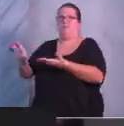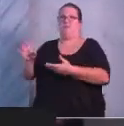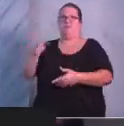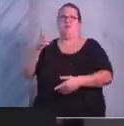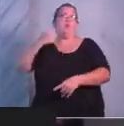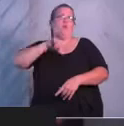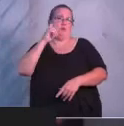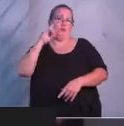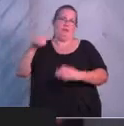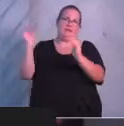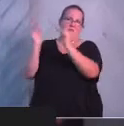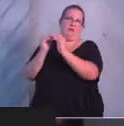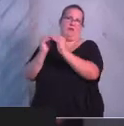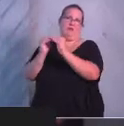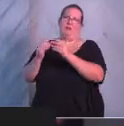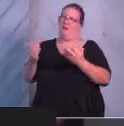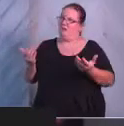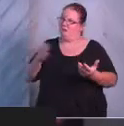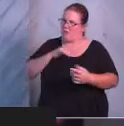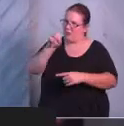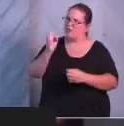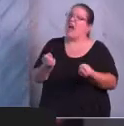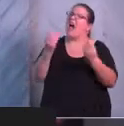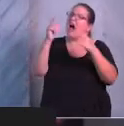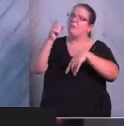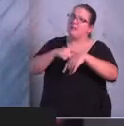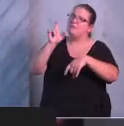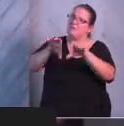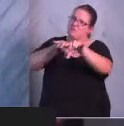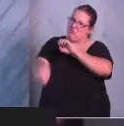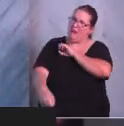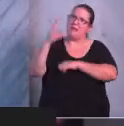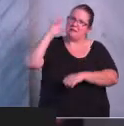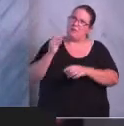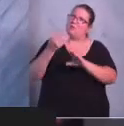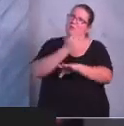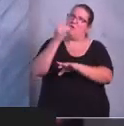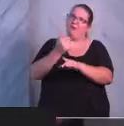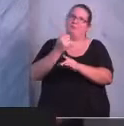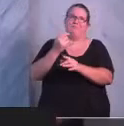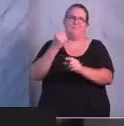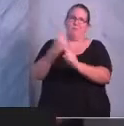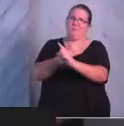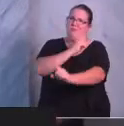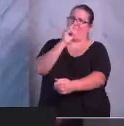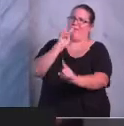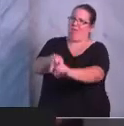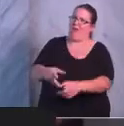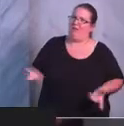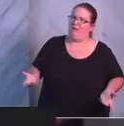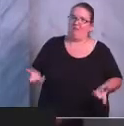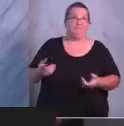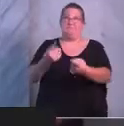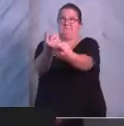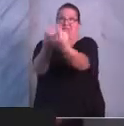my question was, how many times does a child have to be raped in order to make them relevant? And there was no answer provided.